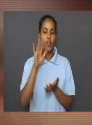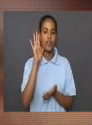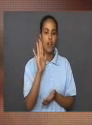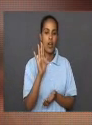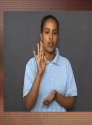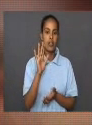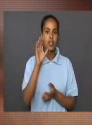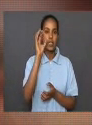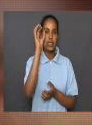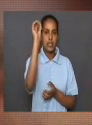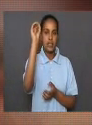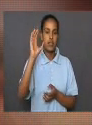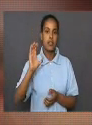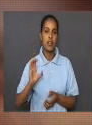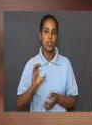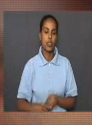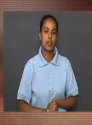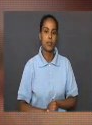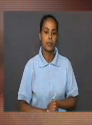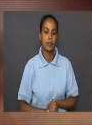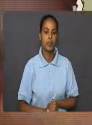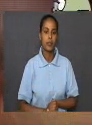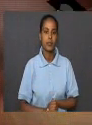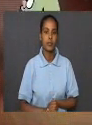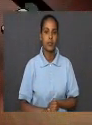5.5 degrees Celsius.